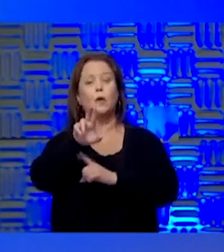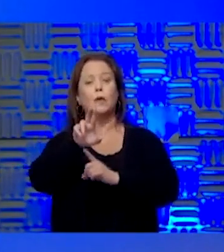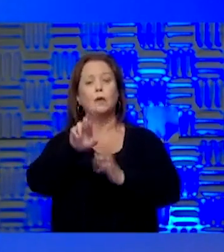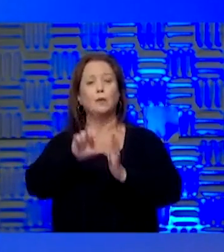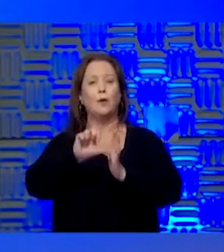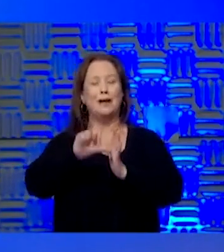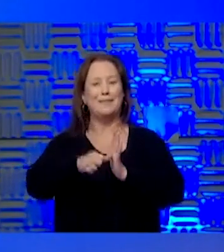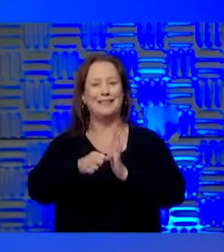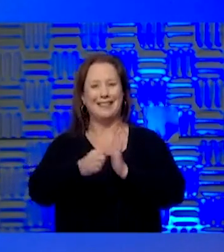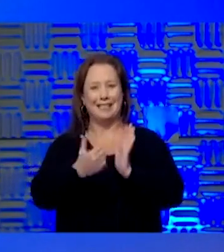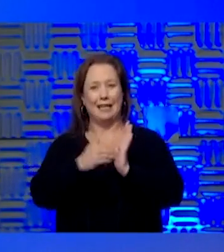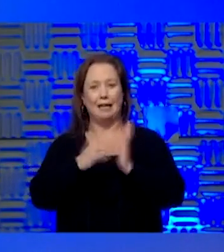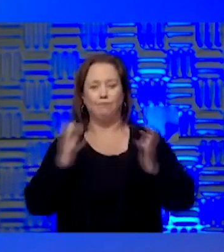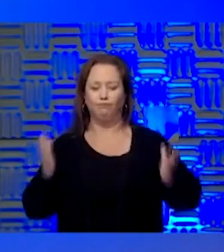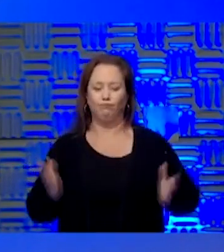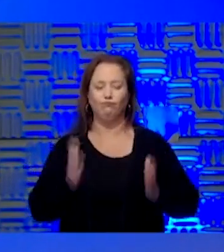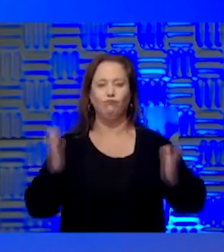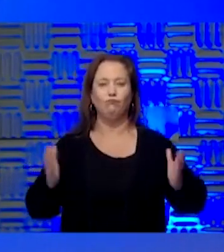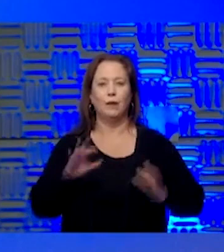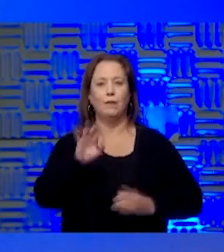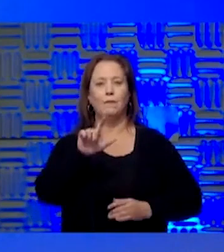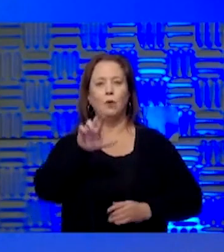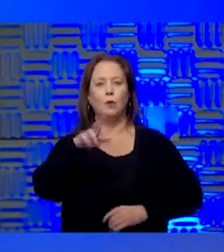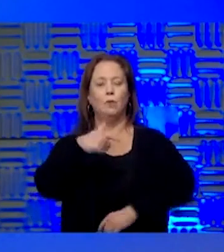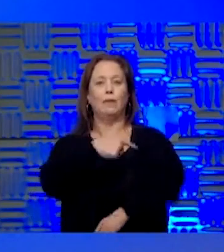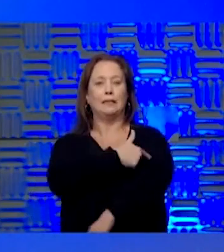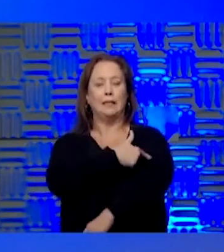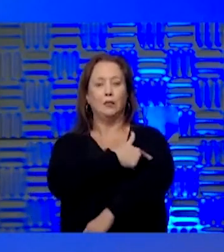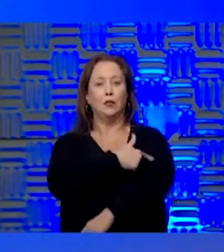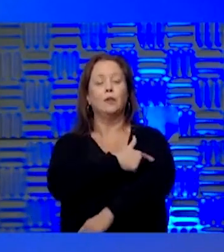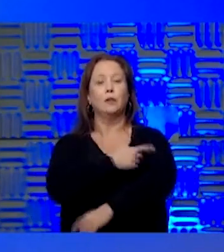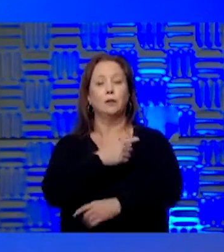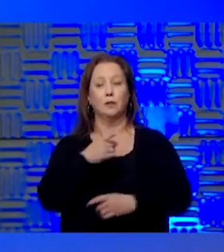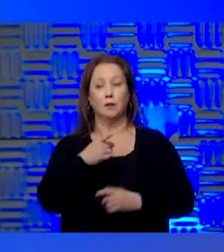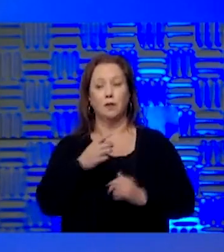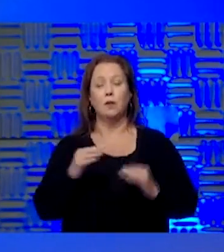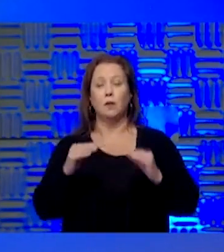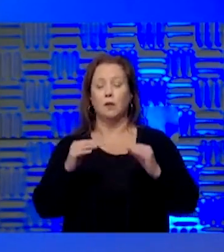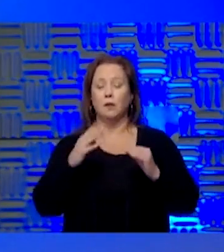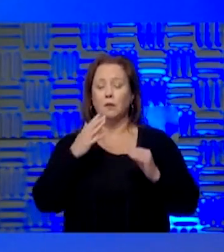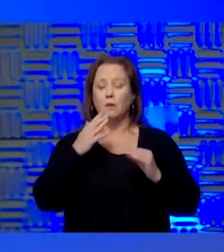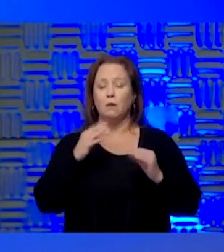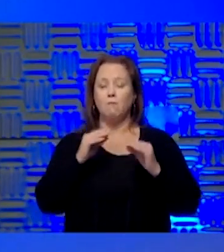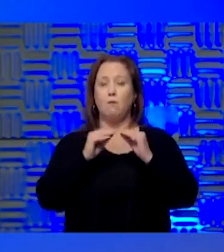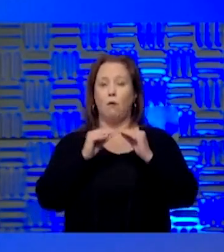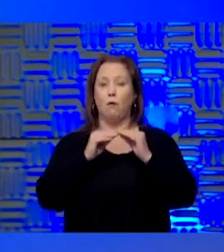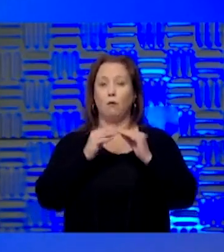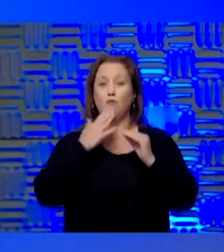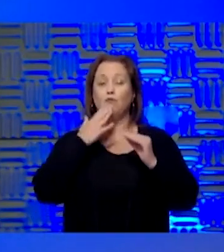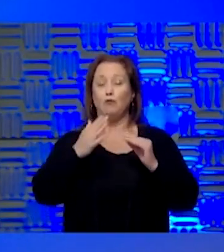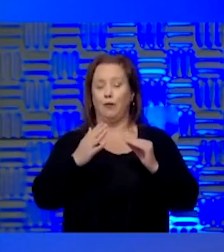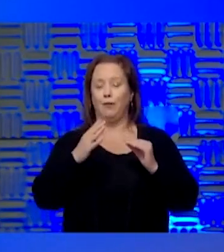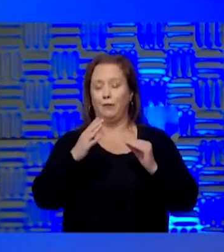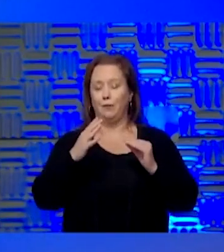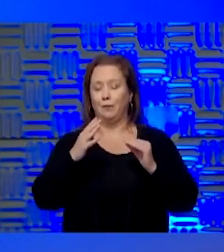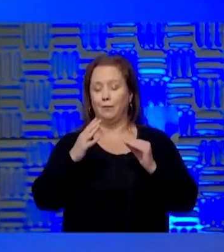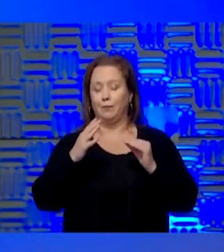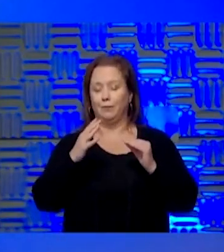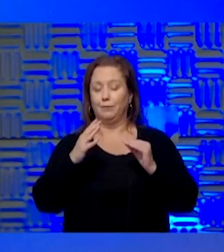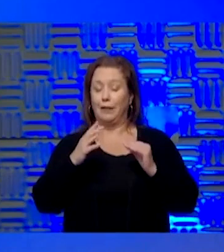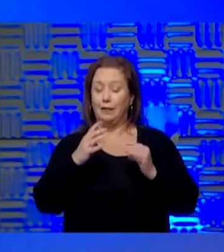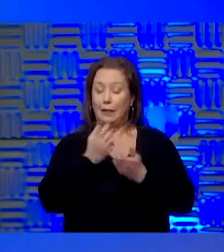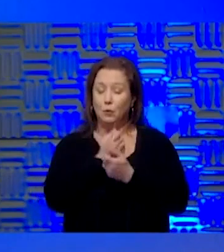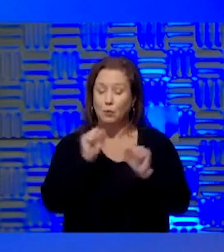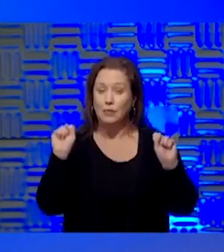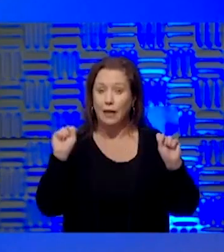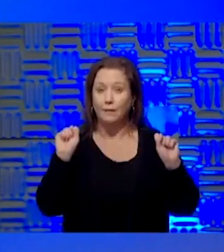to promote influenza vaccination. It's going to do more good than anything, hopefully keep you safe and keep you